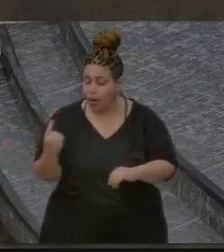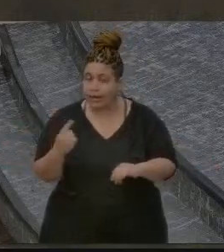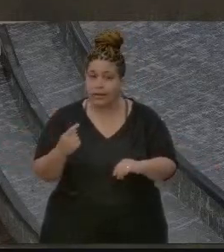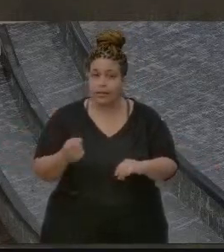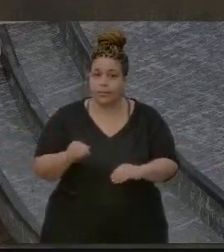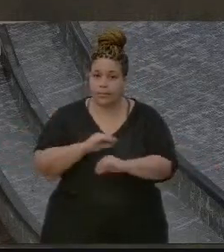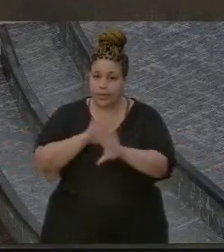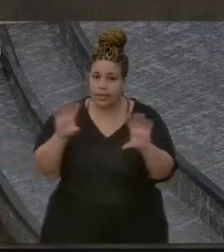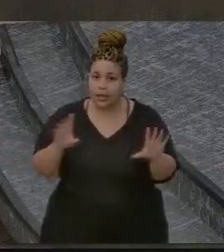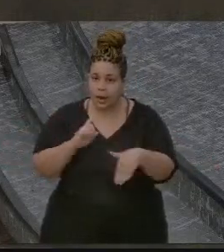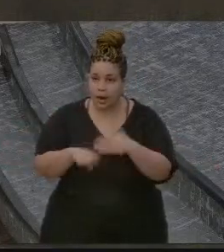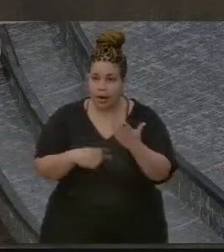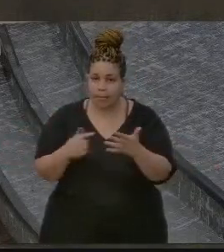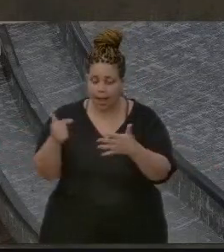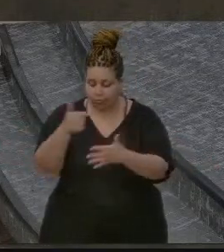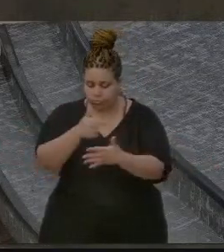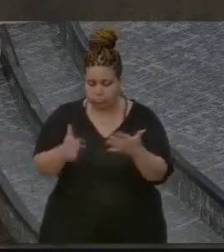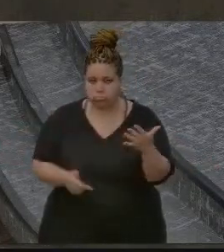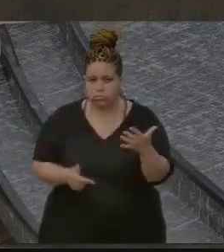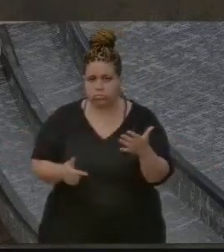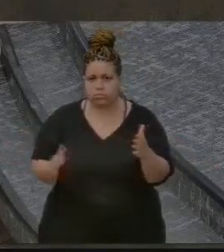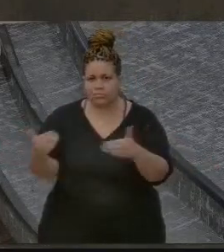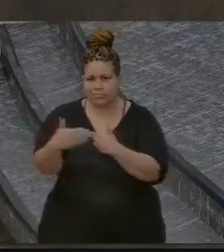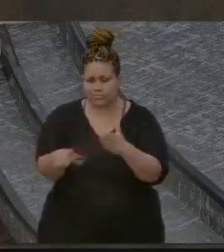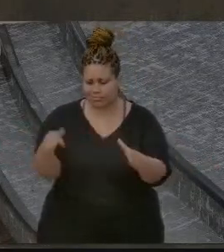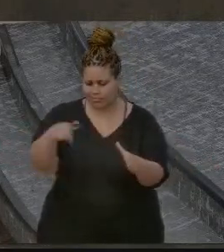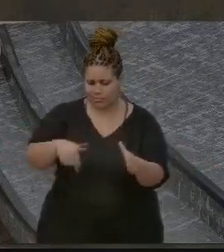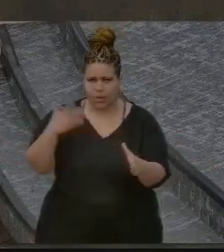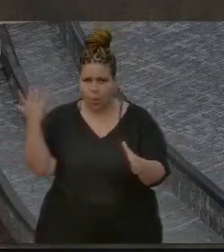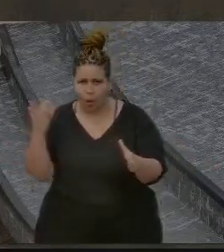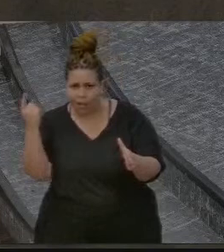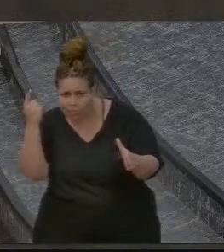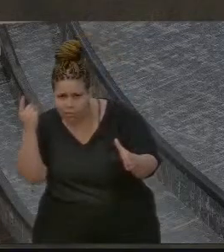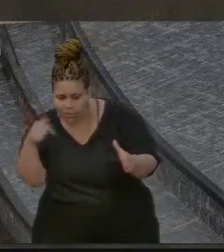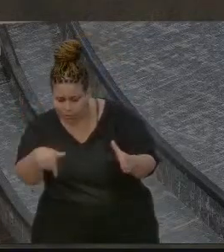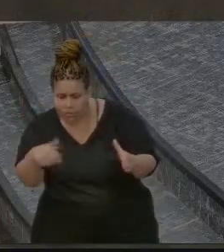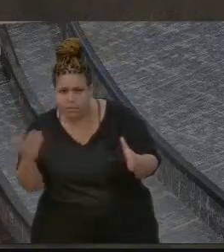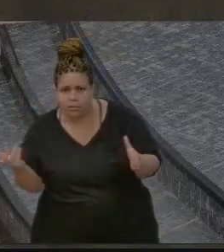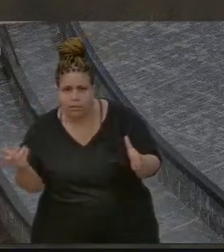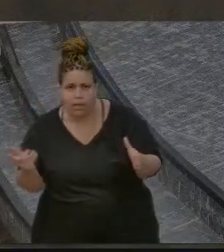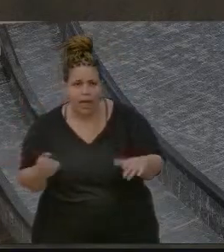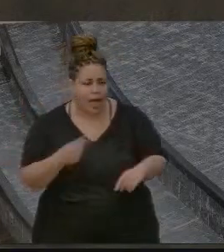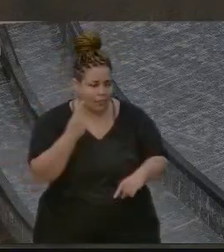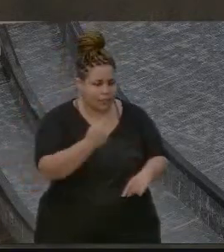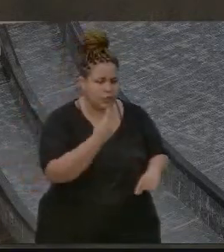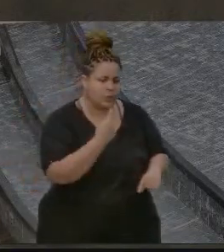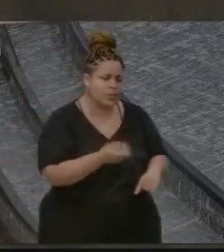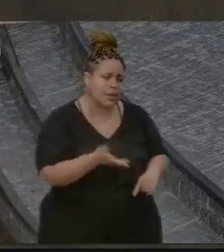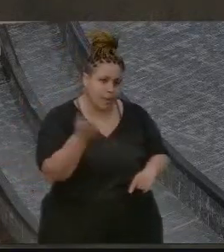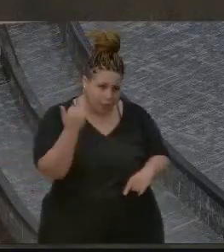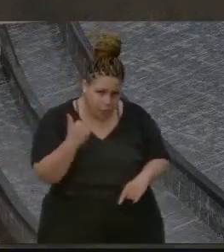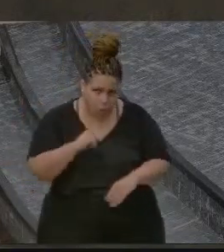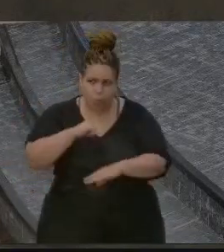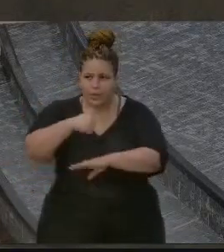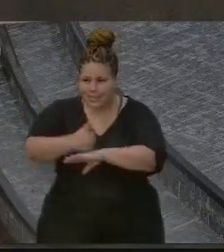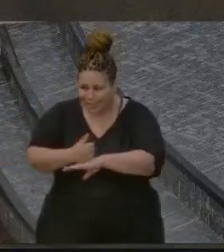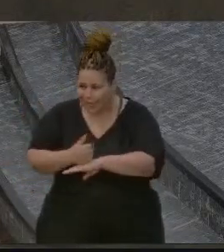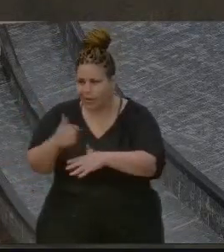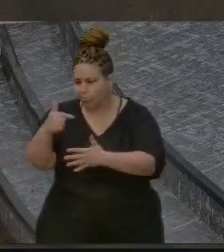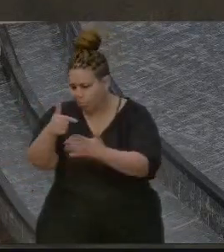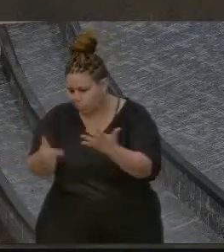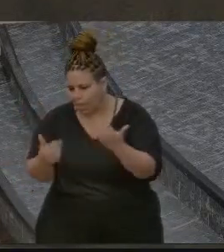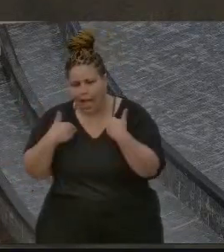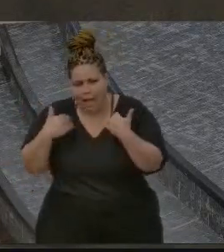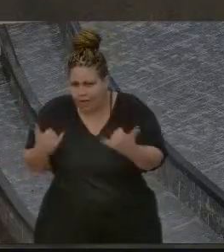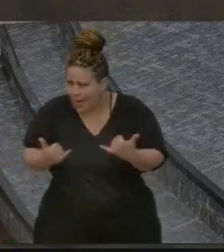clear about what items need to be in the kit, and I think you already have that established. Yes, ma'am. And then that we develop some way